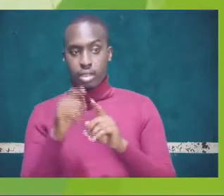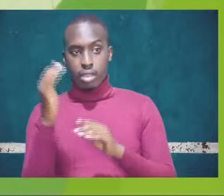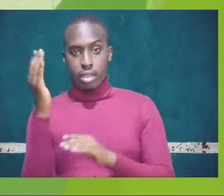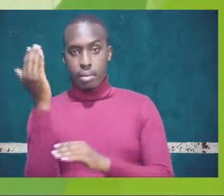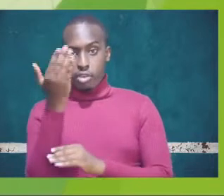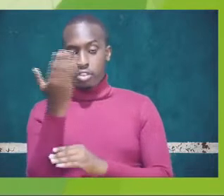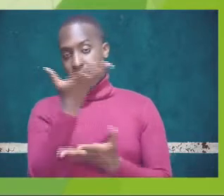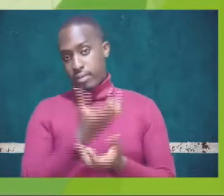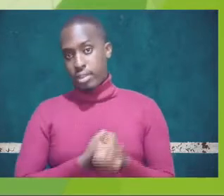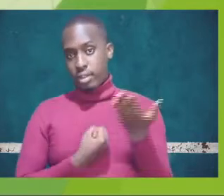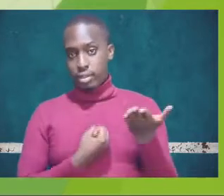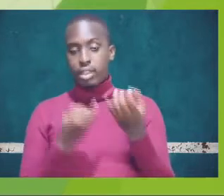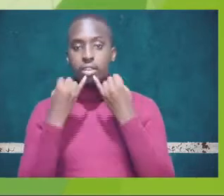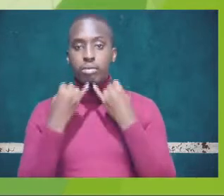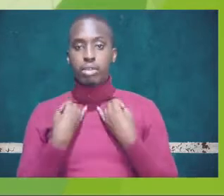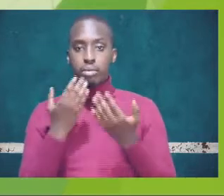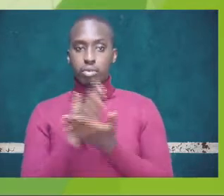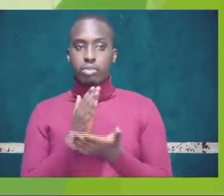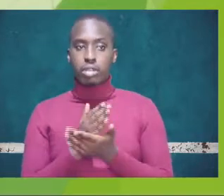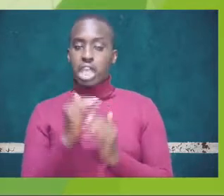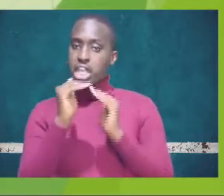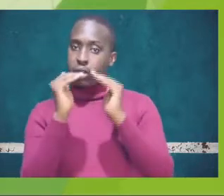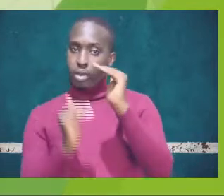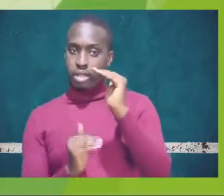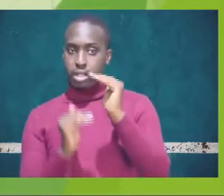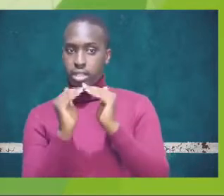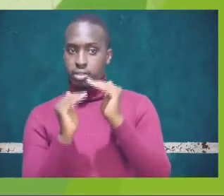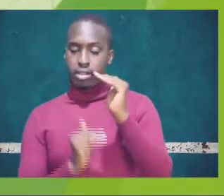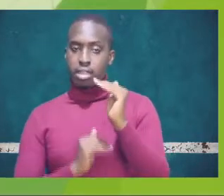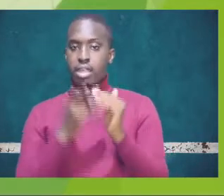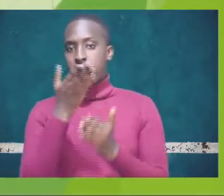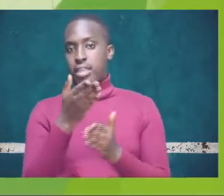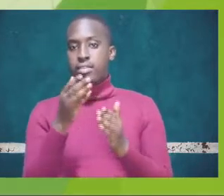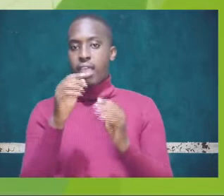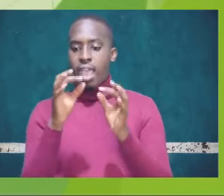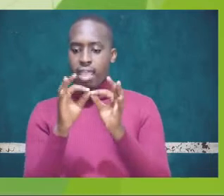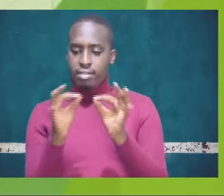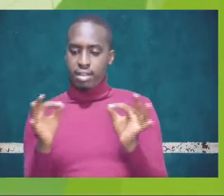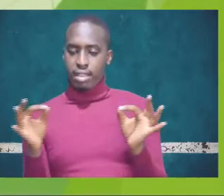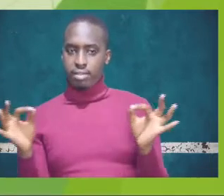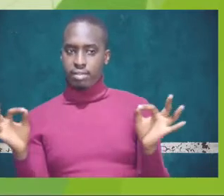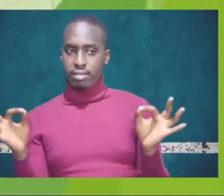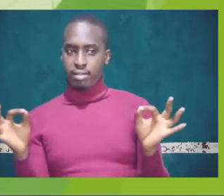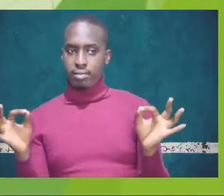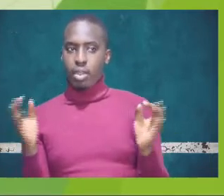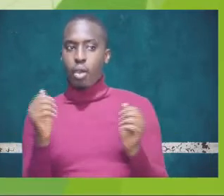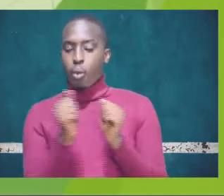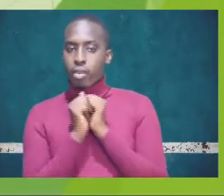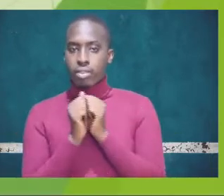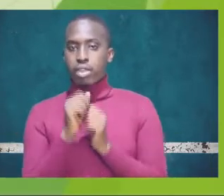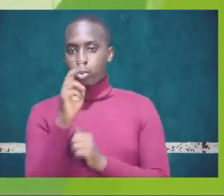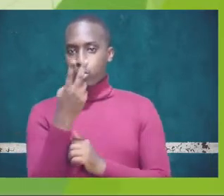here, it tells us that a compound inequality is a sentence with the